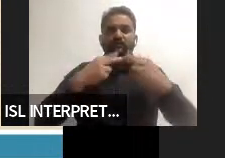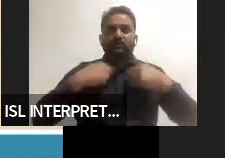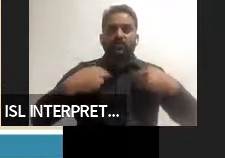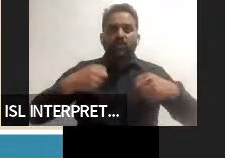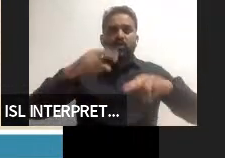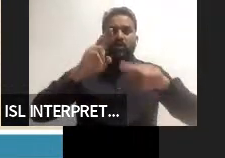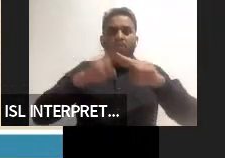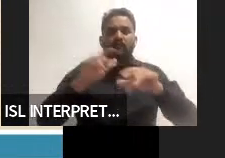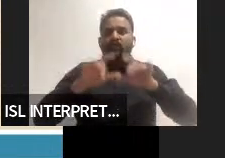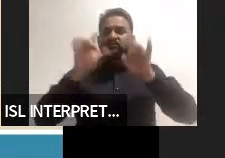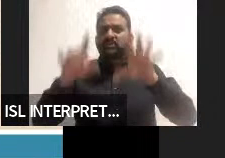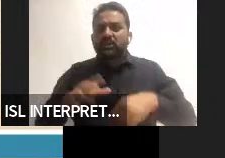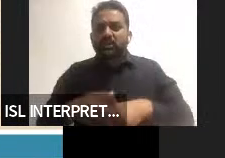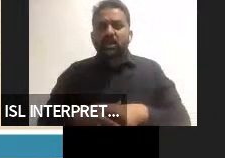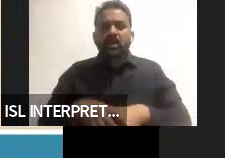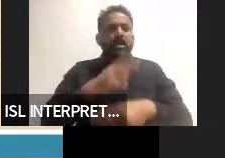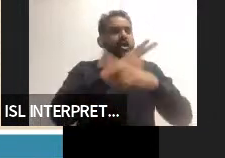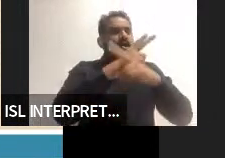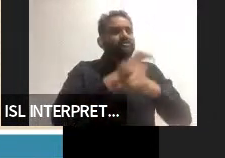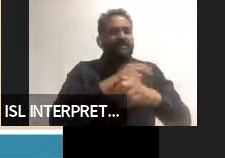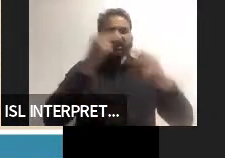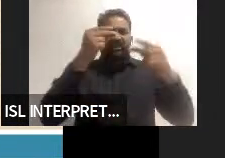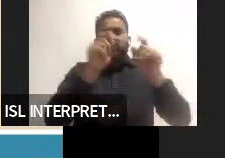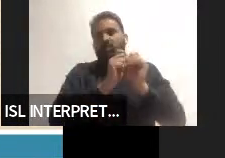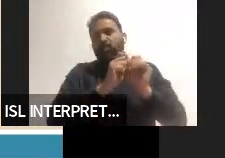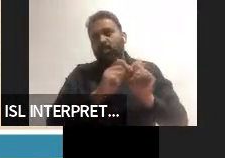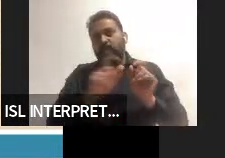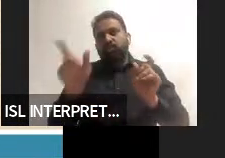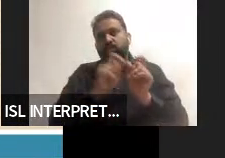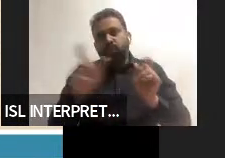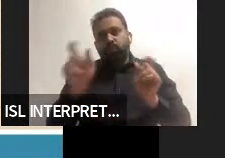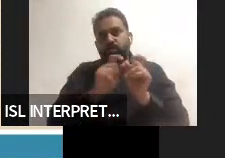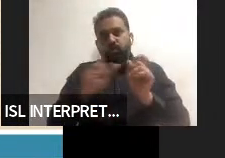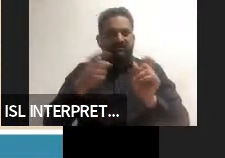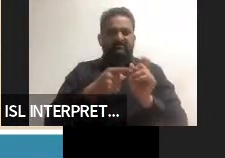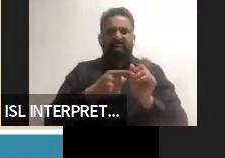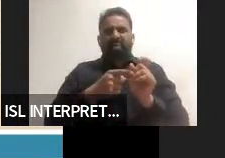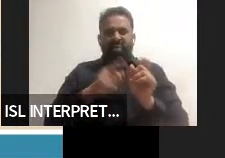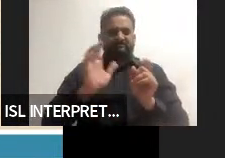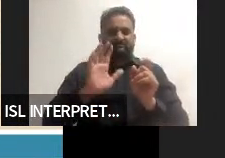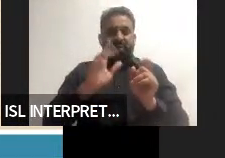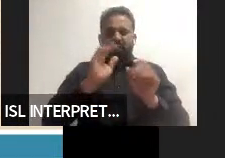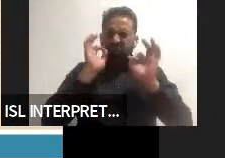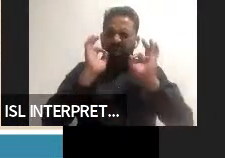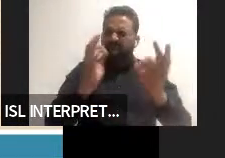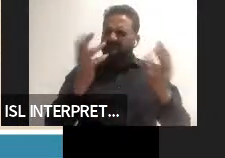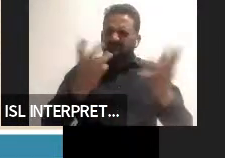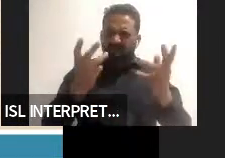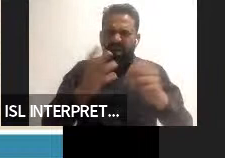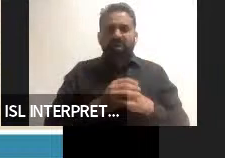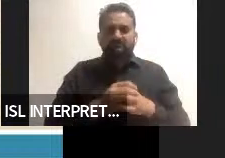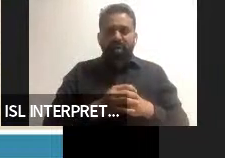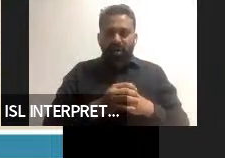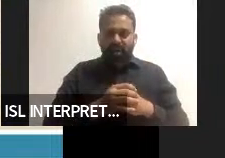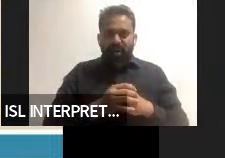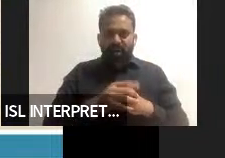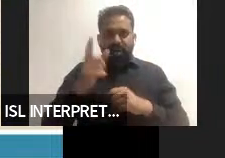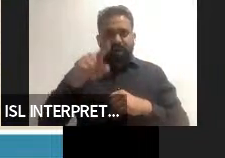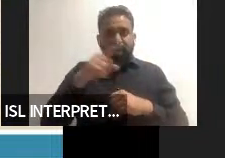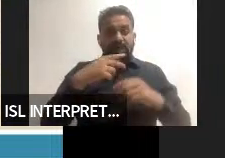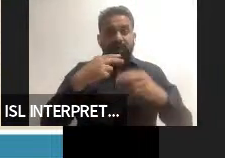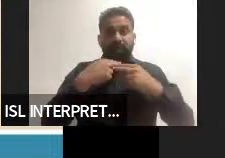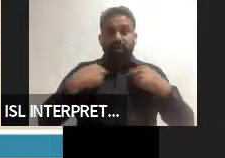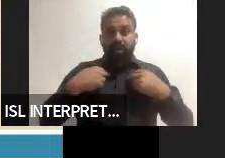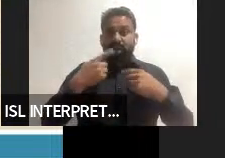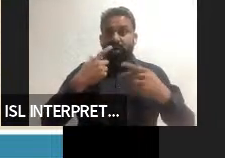Australia. That will be very lengthy way. It's not very good way to do it. The best way to do it, either take the cases